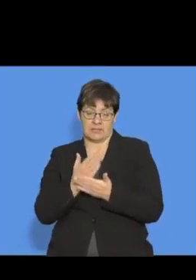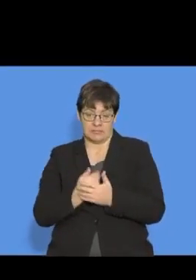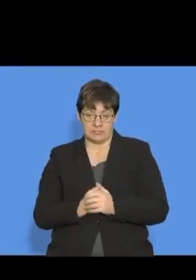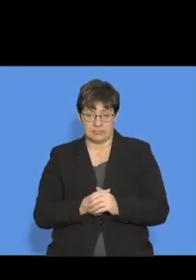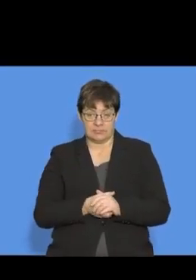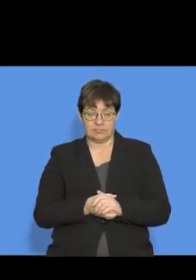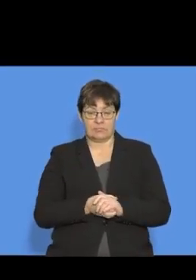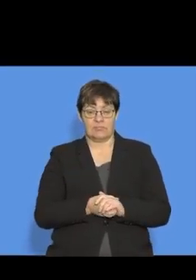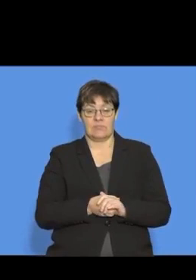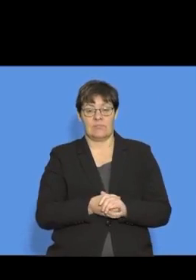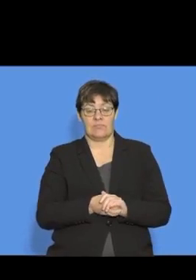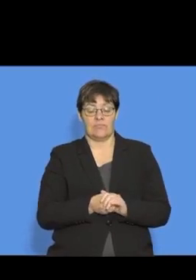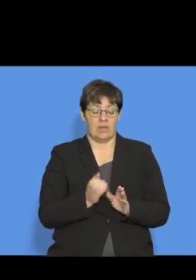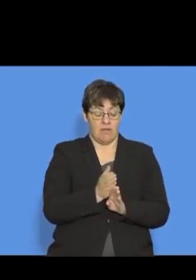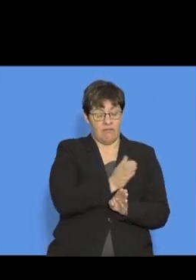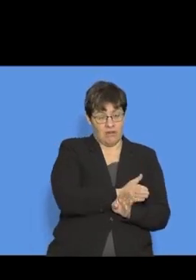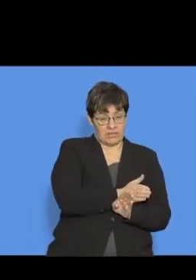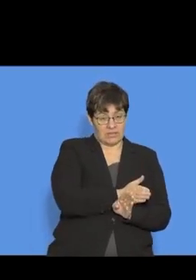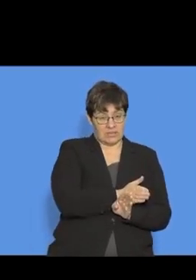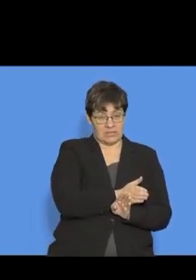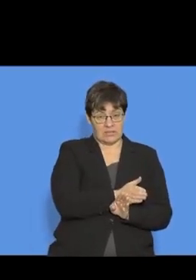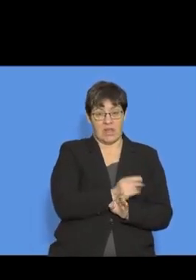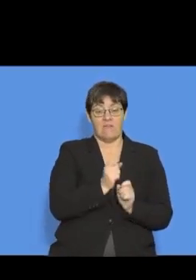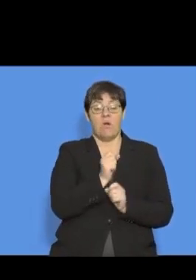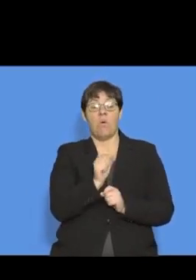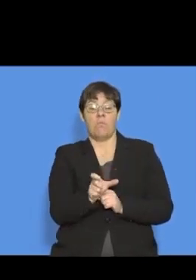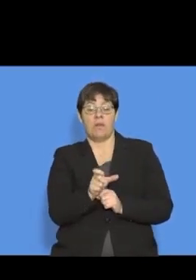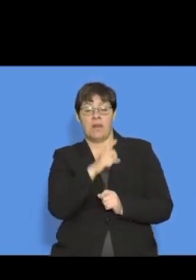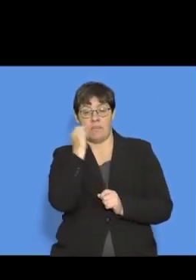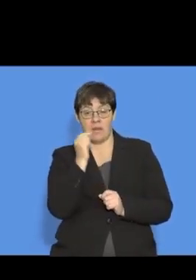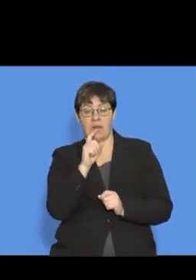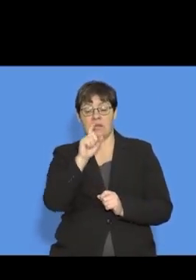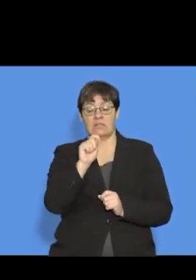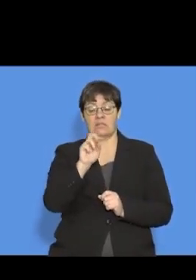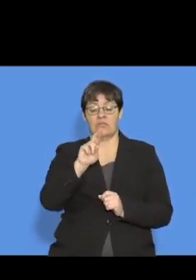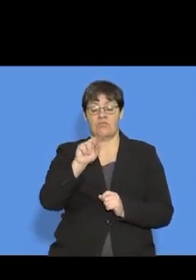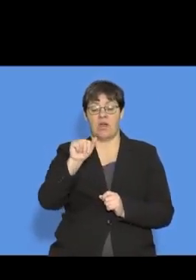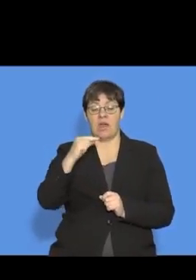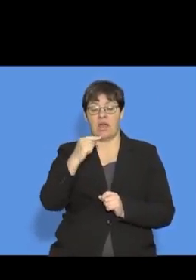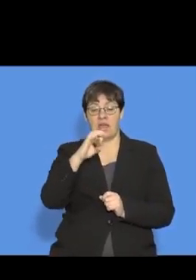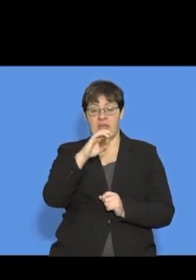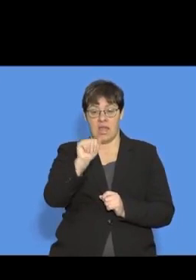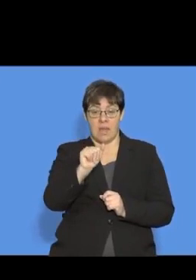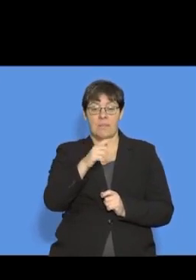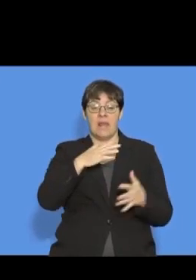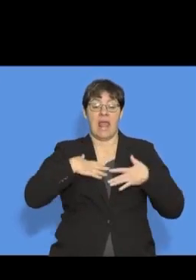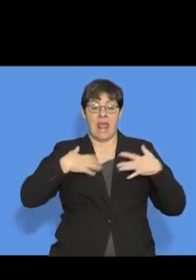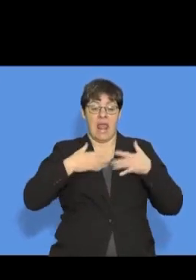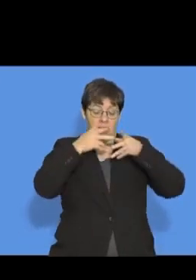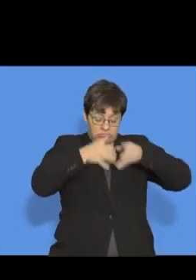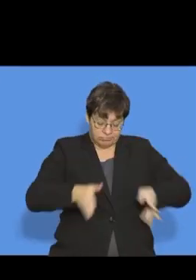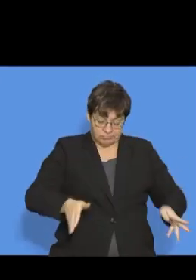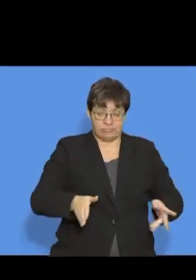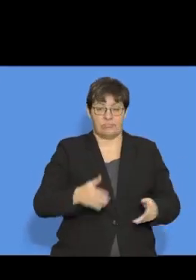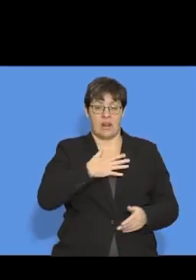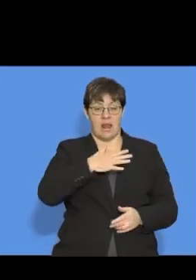through. Just in front of the pharynx we have an opening called the trachea, which takes air down into